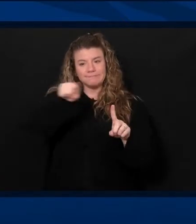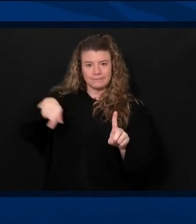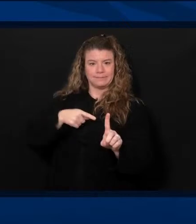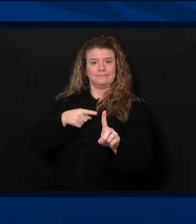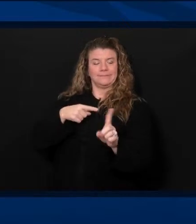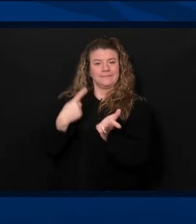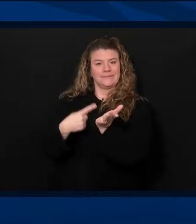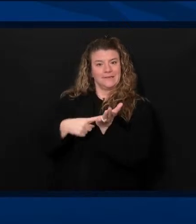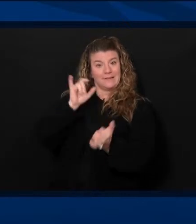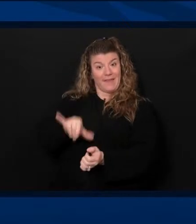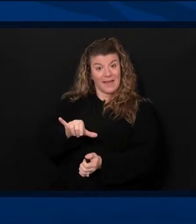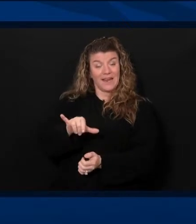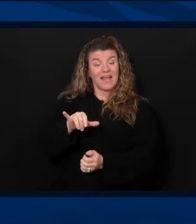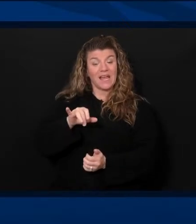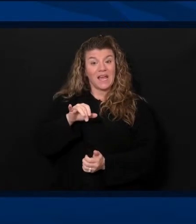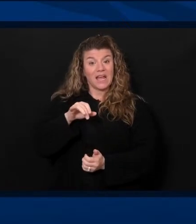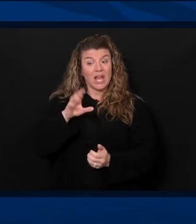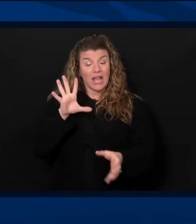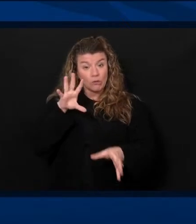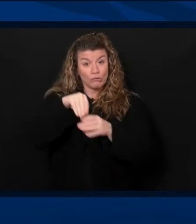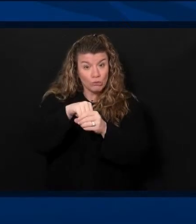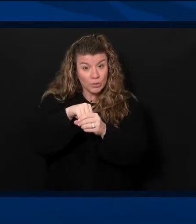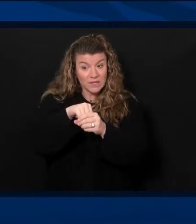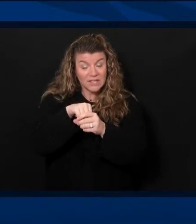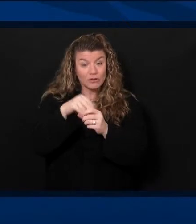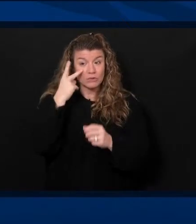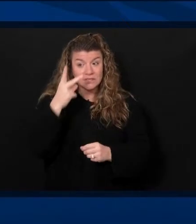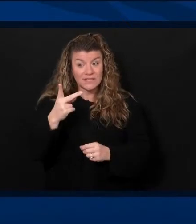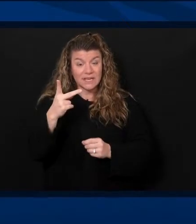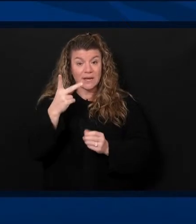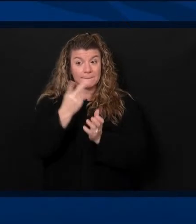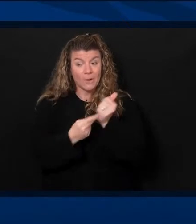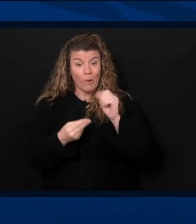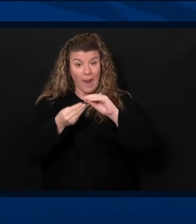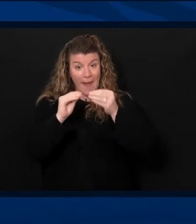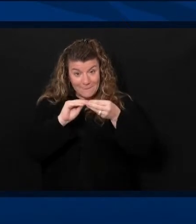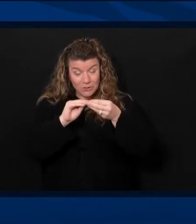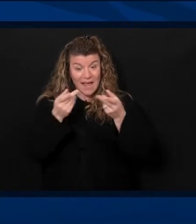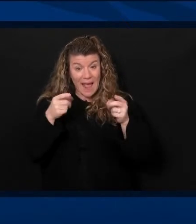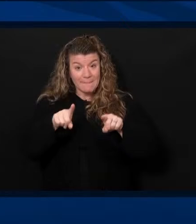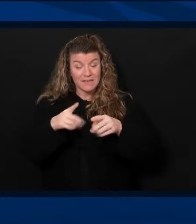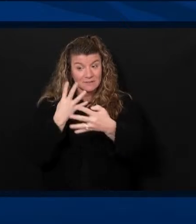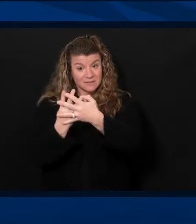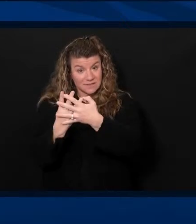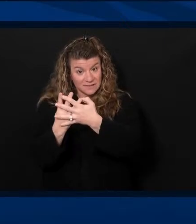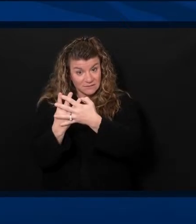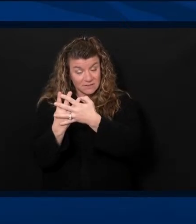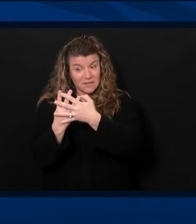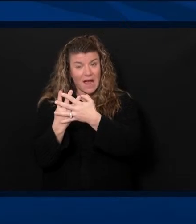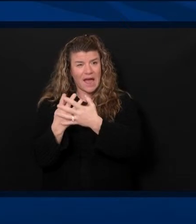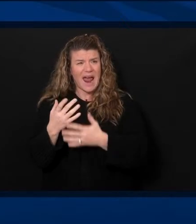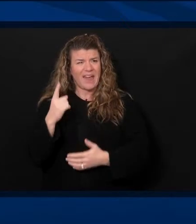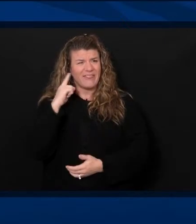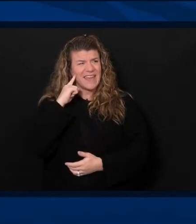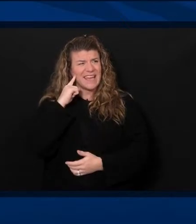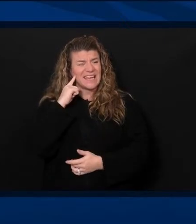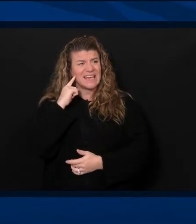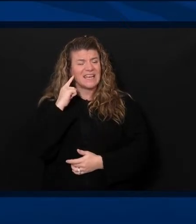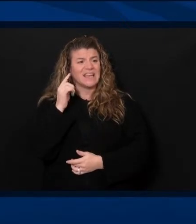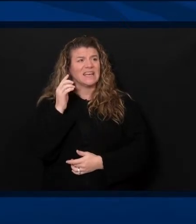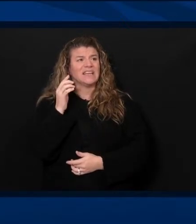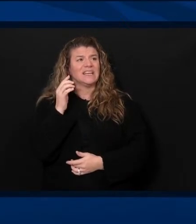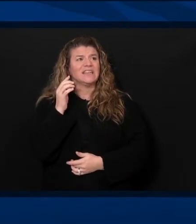question. In light of both the number of cases in the correctional system and I believe a figure